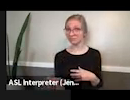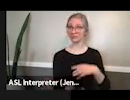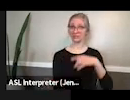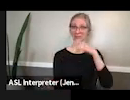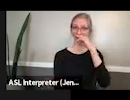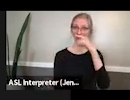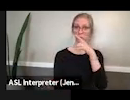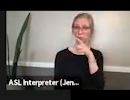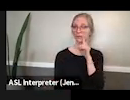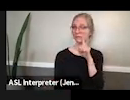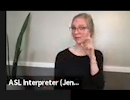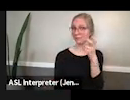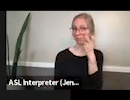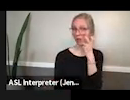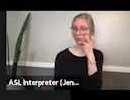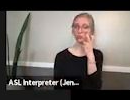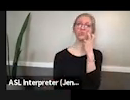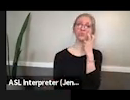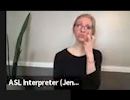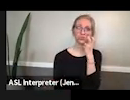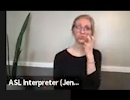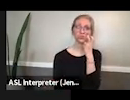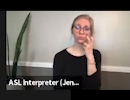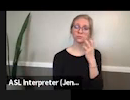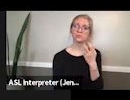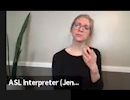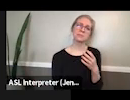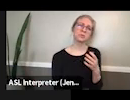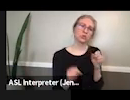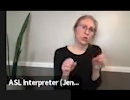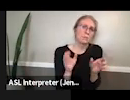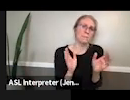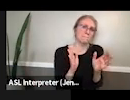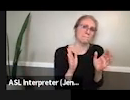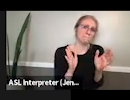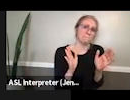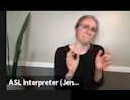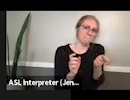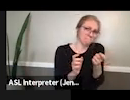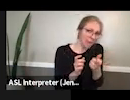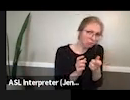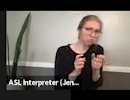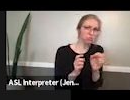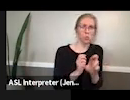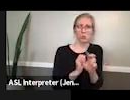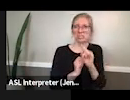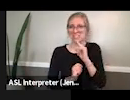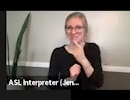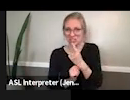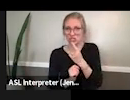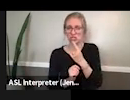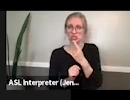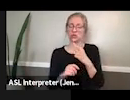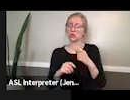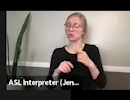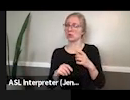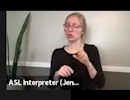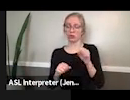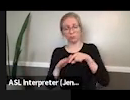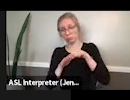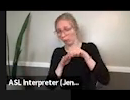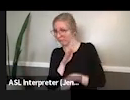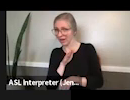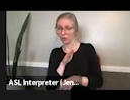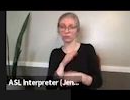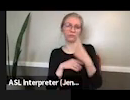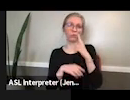take a hit, and it could be minor to severe to very profound in vision and